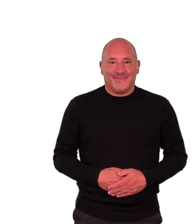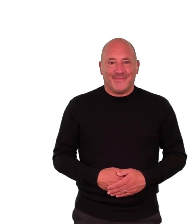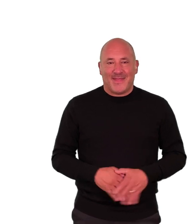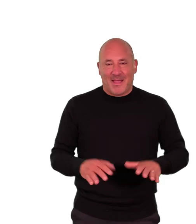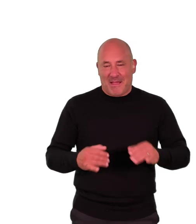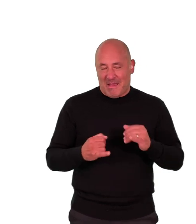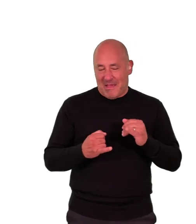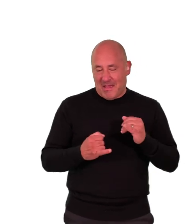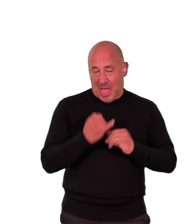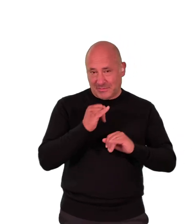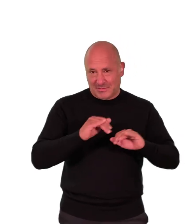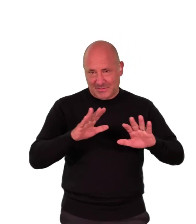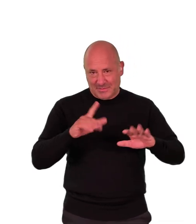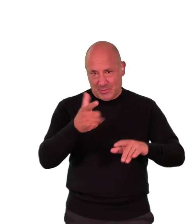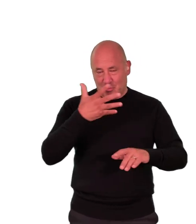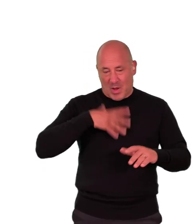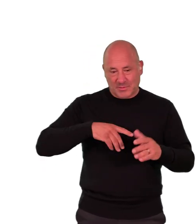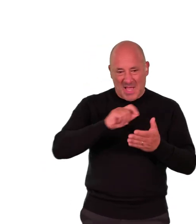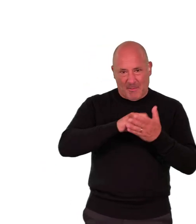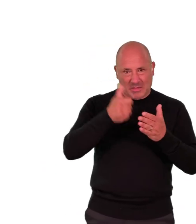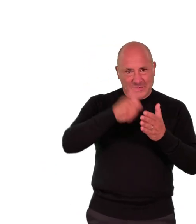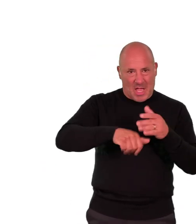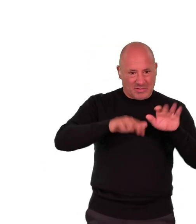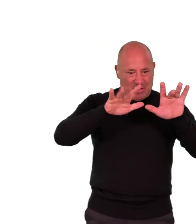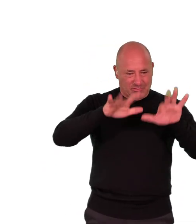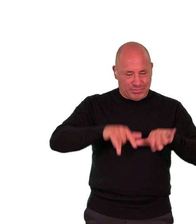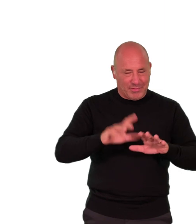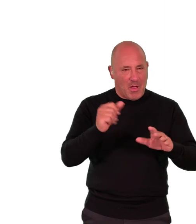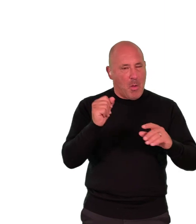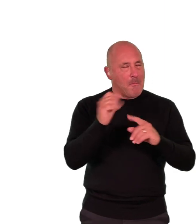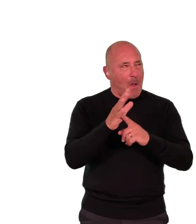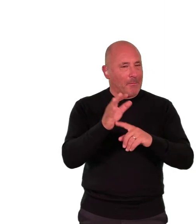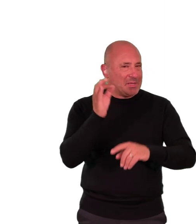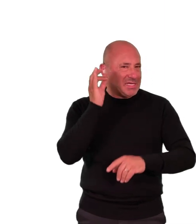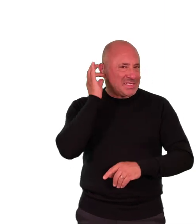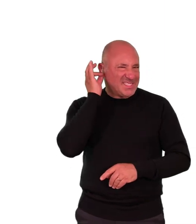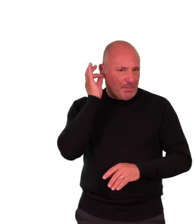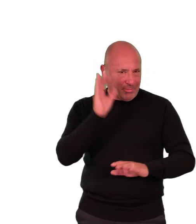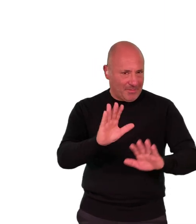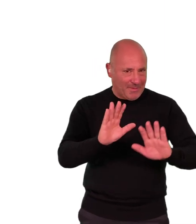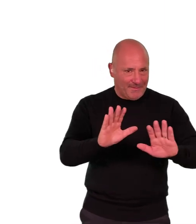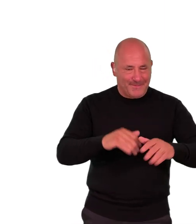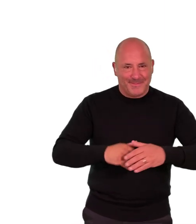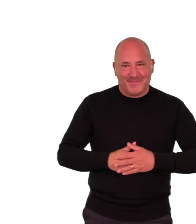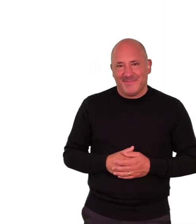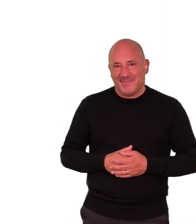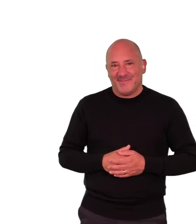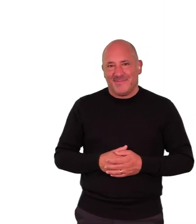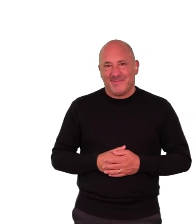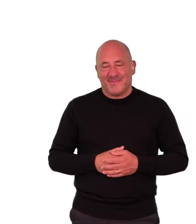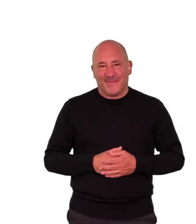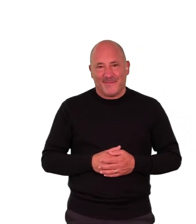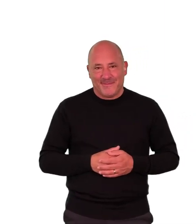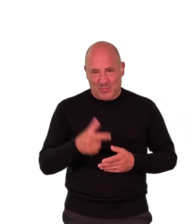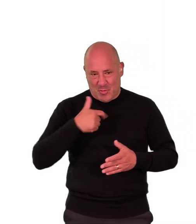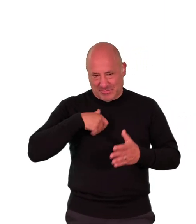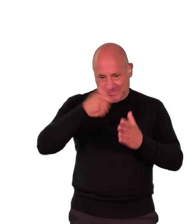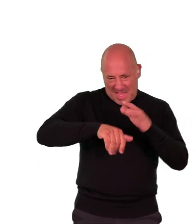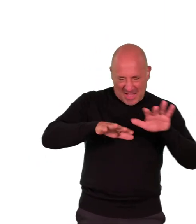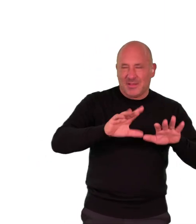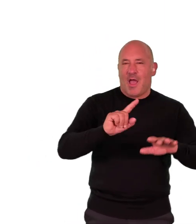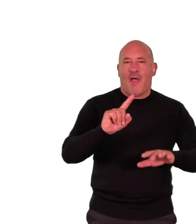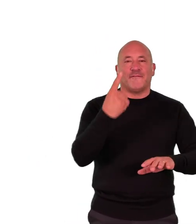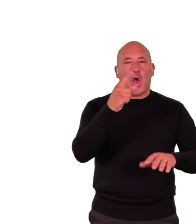Finally, here are some top tips for starting your application. Before you start, you might want to watch some of our other